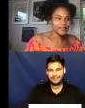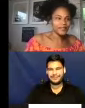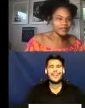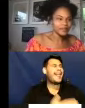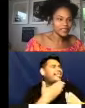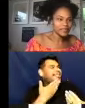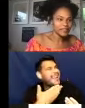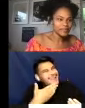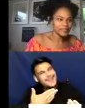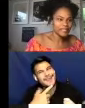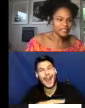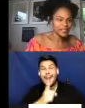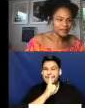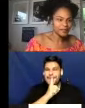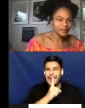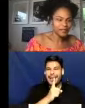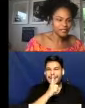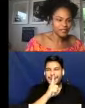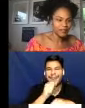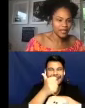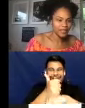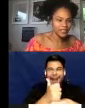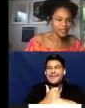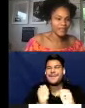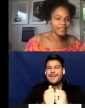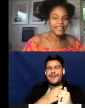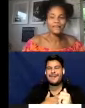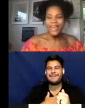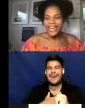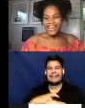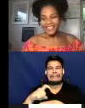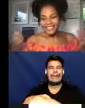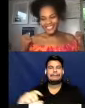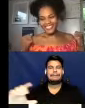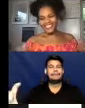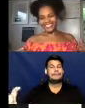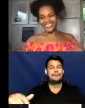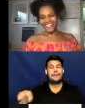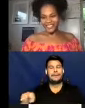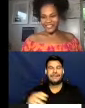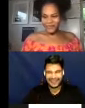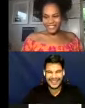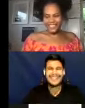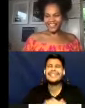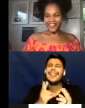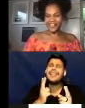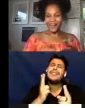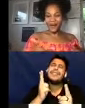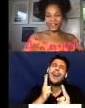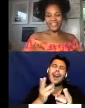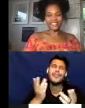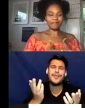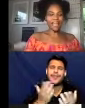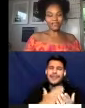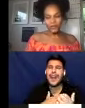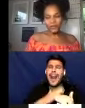Thank you. I want to make sure I'm set up with my self-monitoring of my time. It is such an honor to be